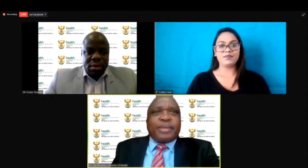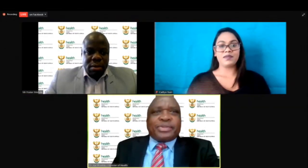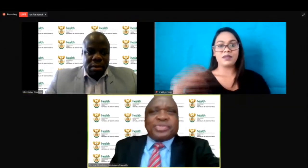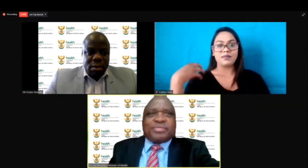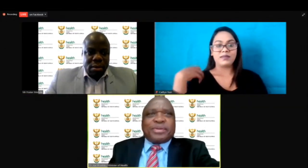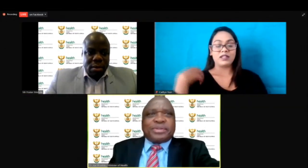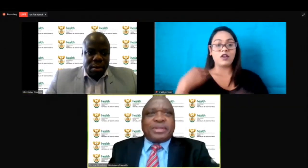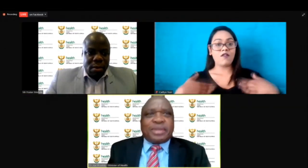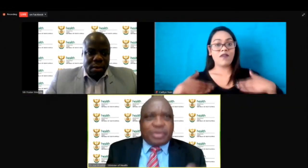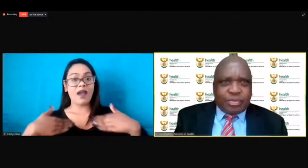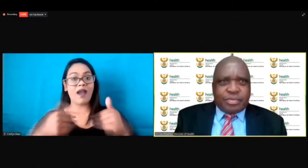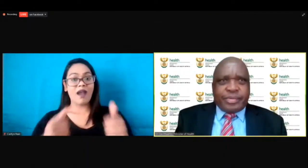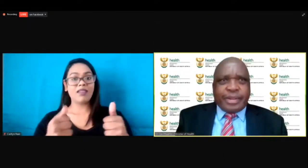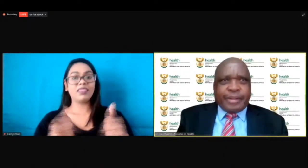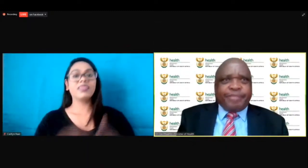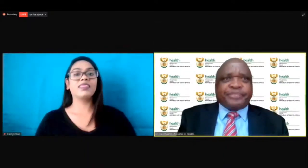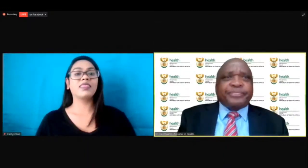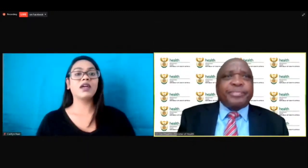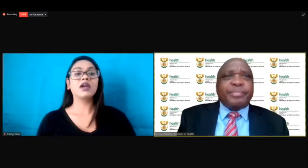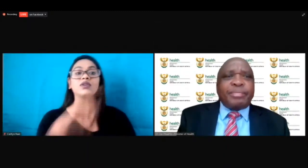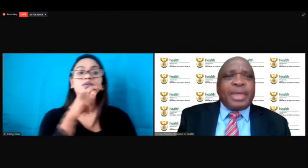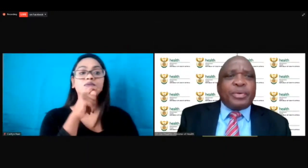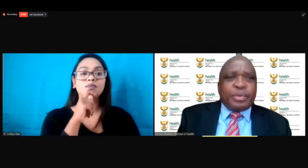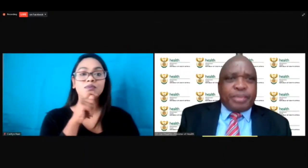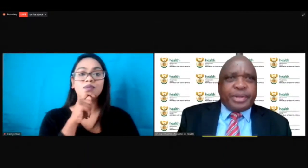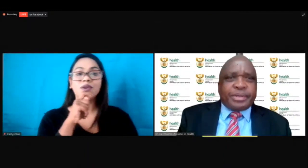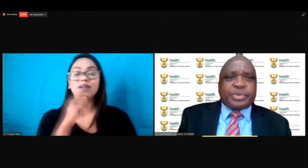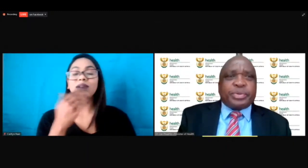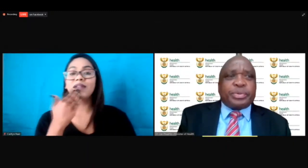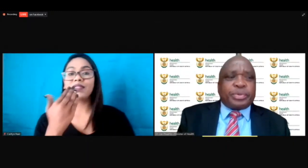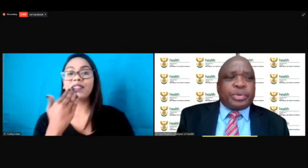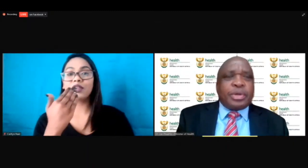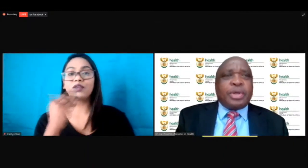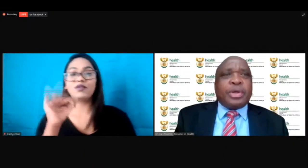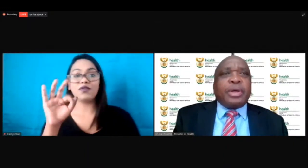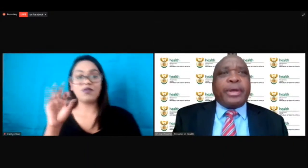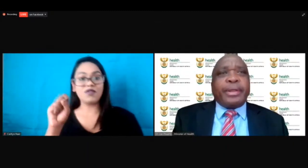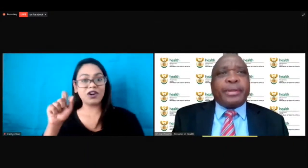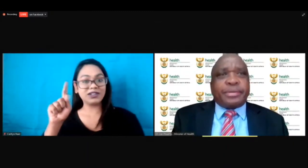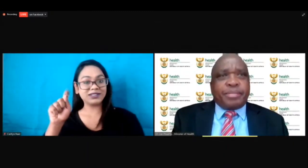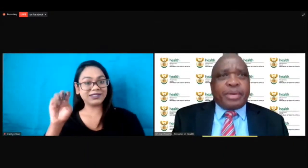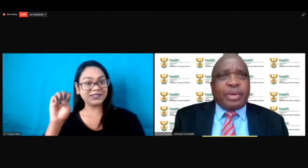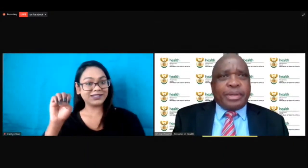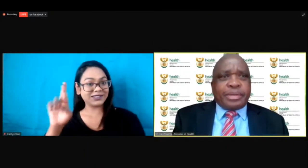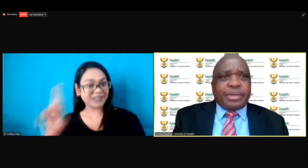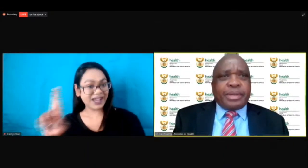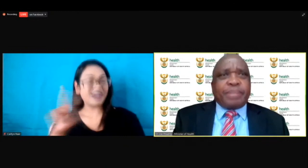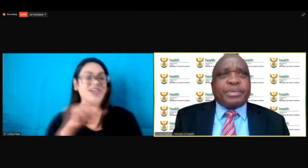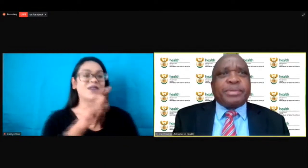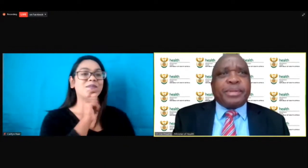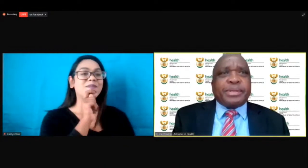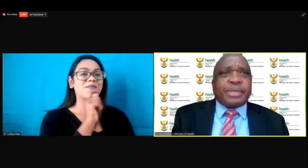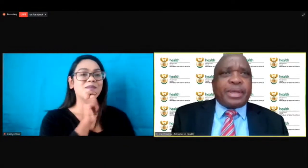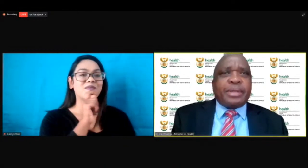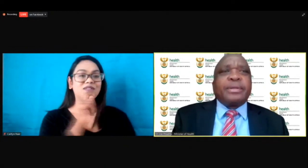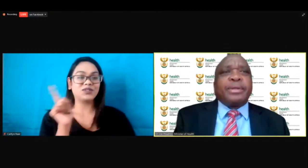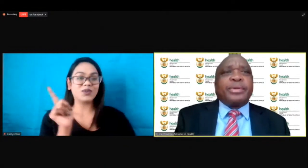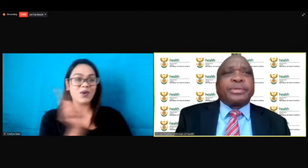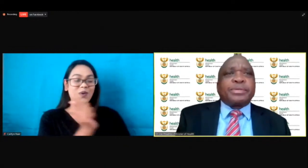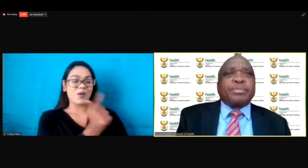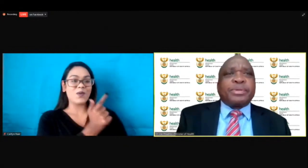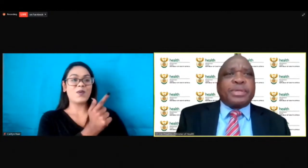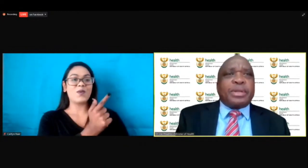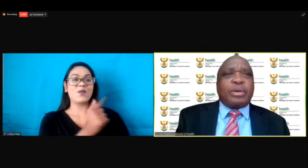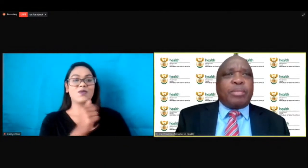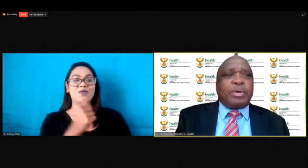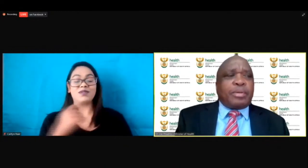Thank you very much, Foster. Thank you. And good morning to my colleague, Deputy Minister